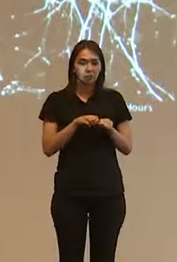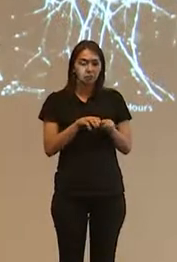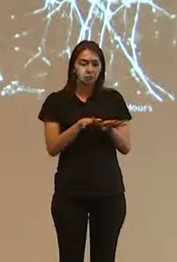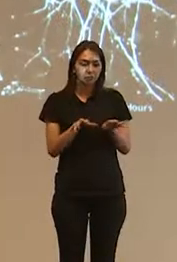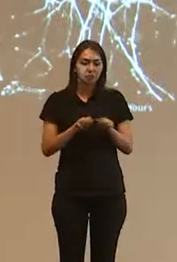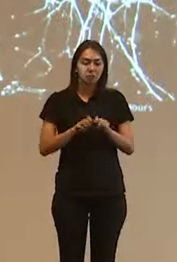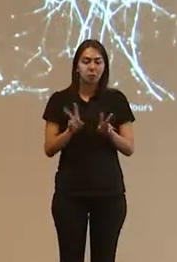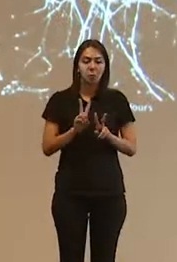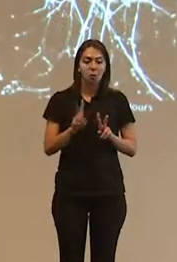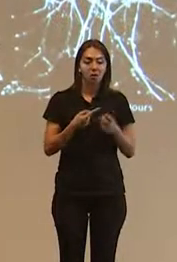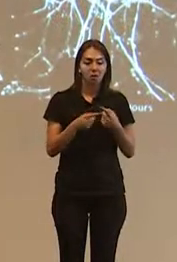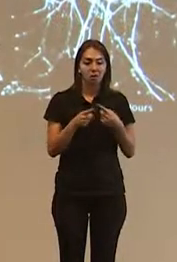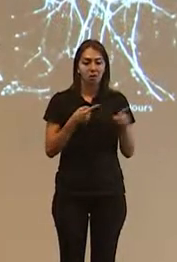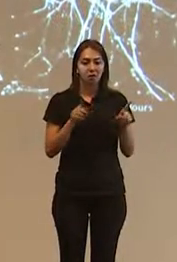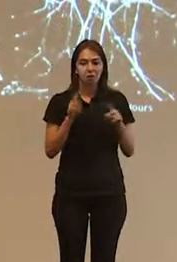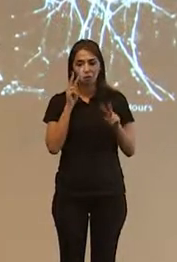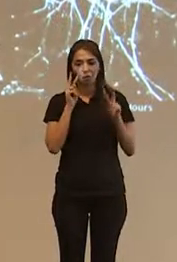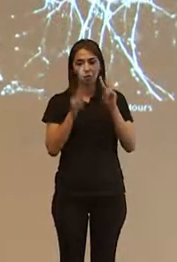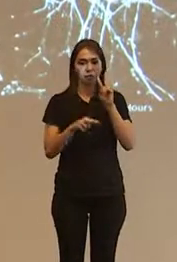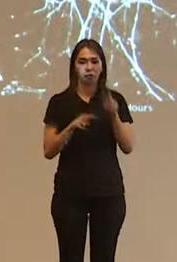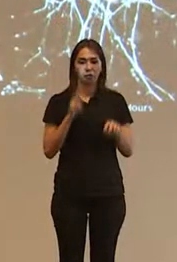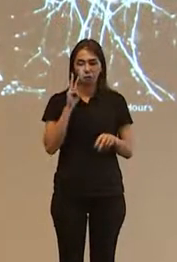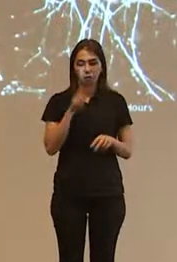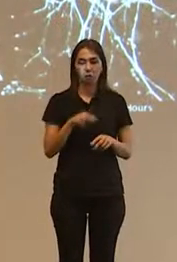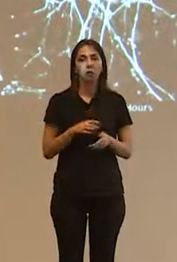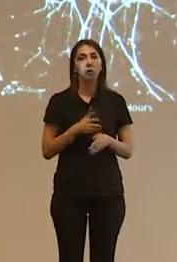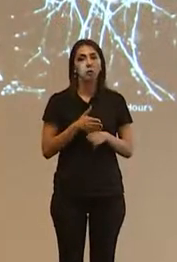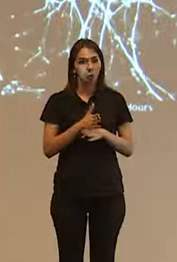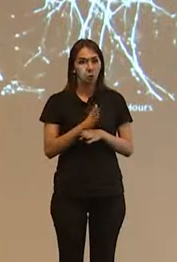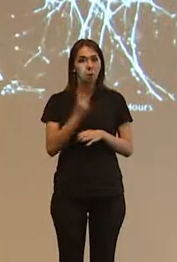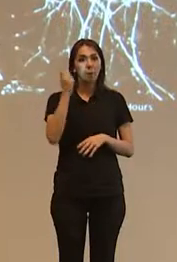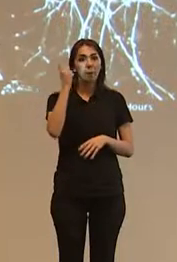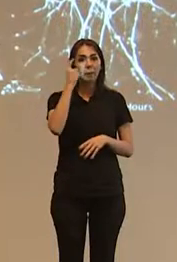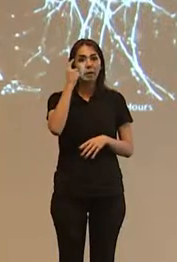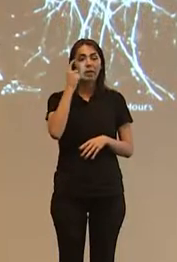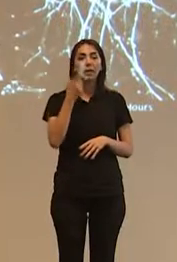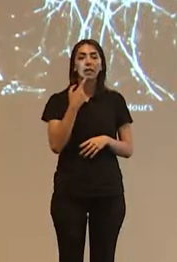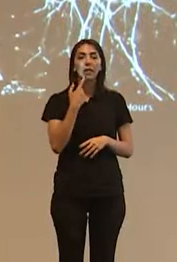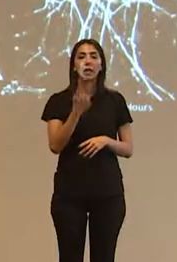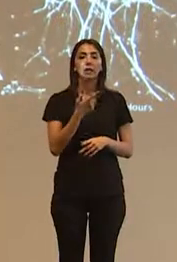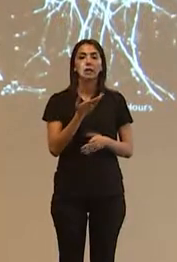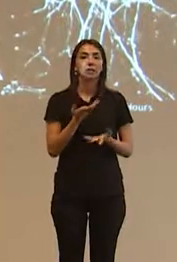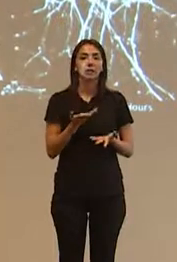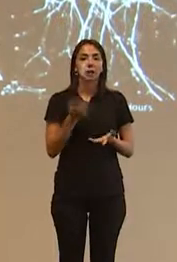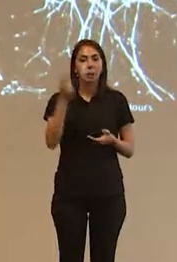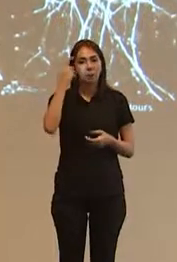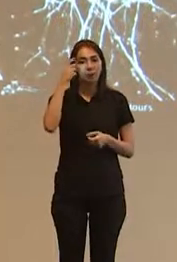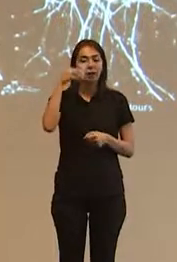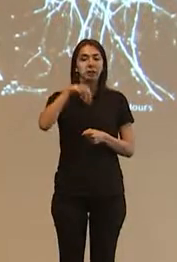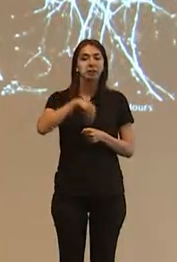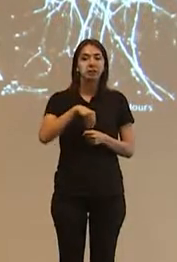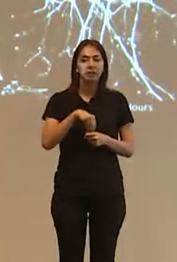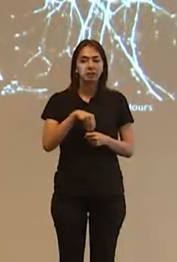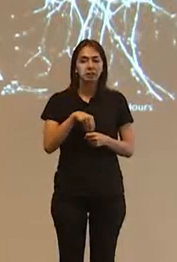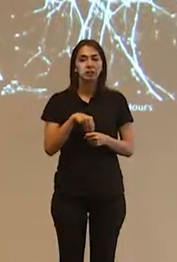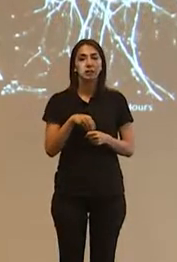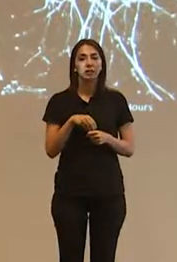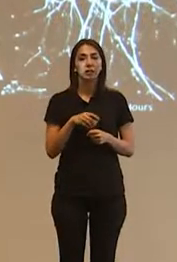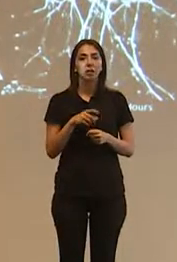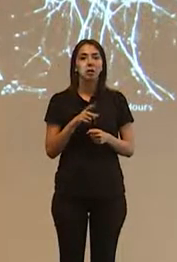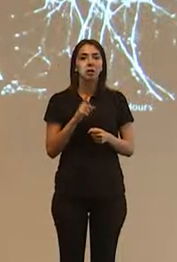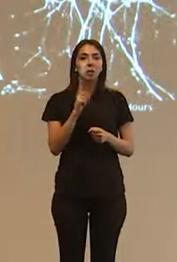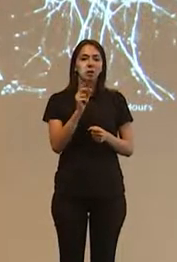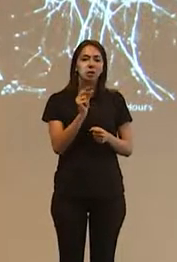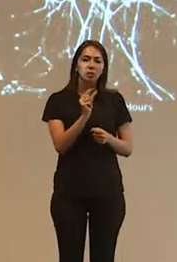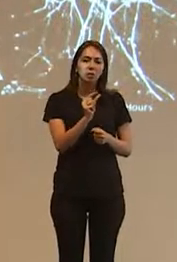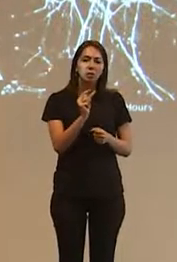but we also see the tendency to create new patterns so in essence what we call as